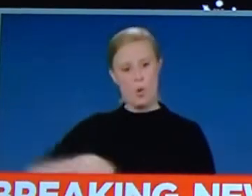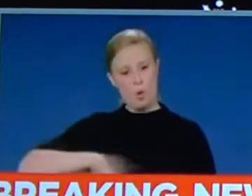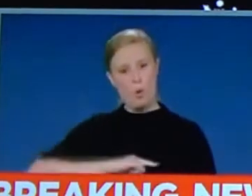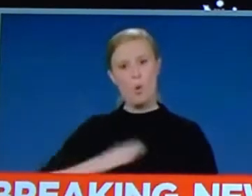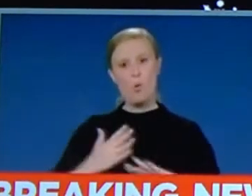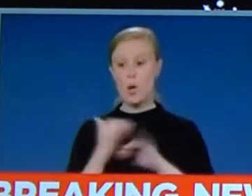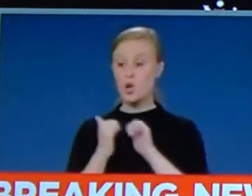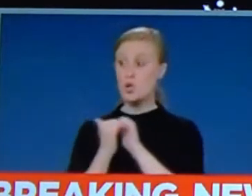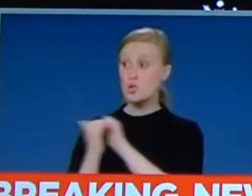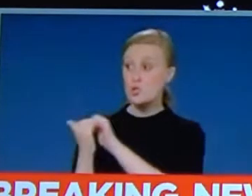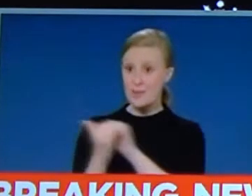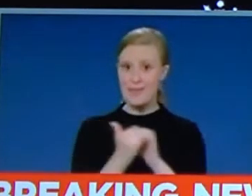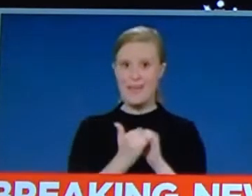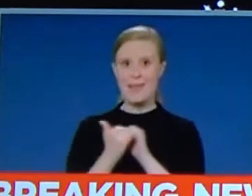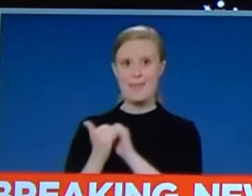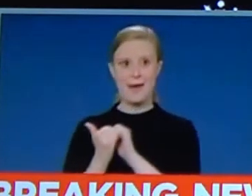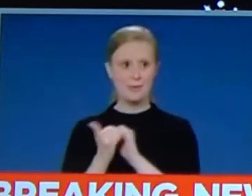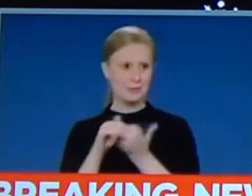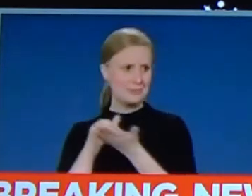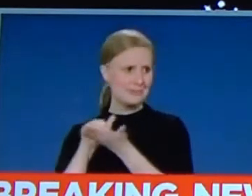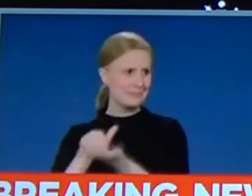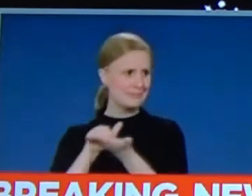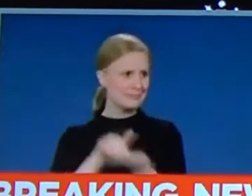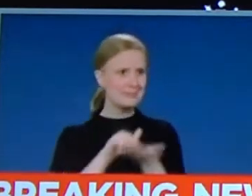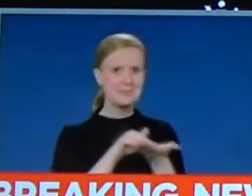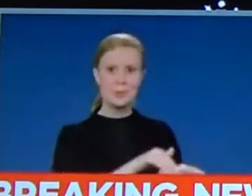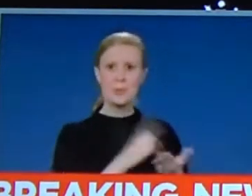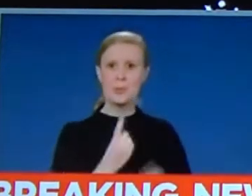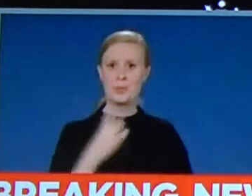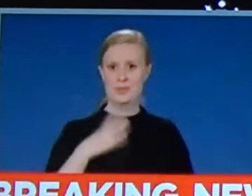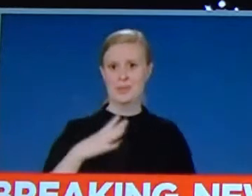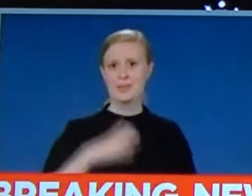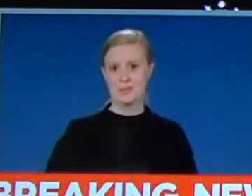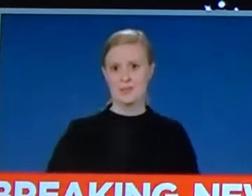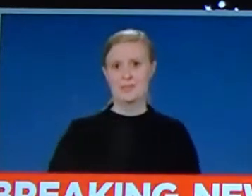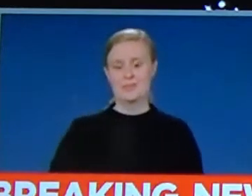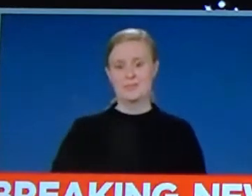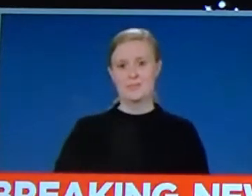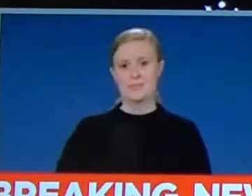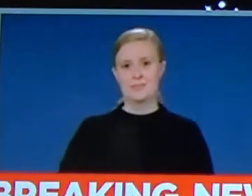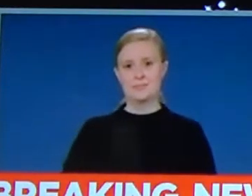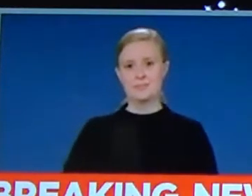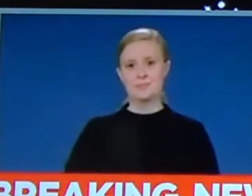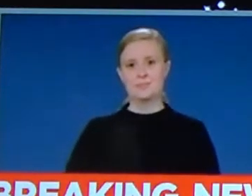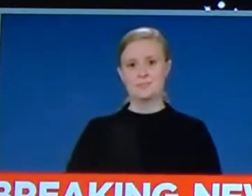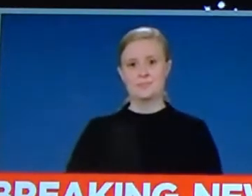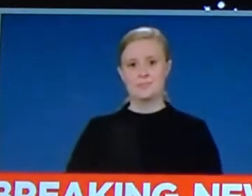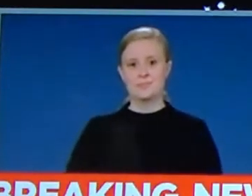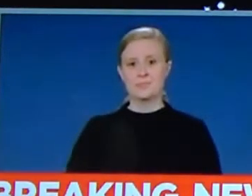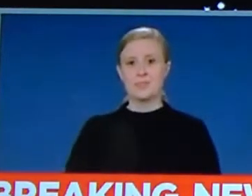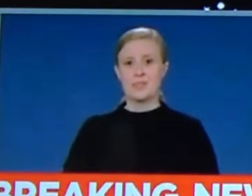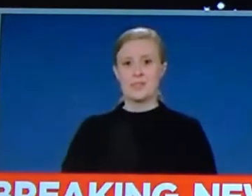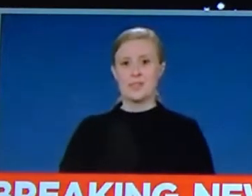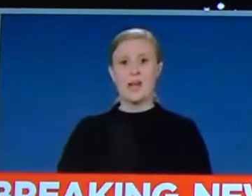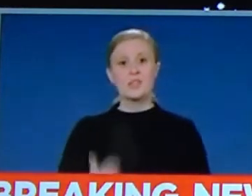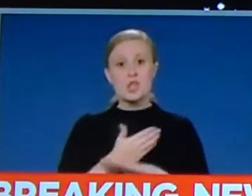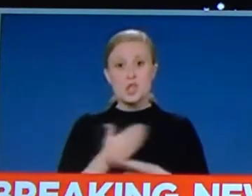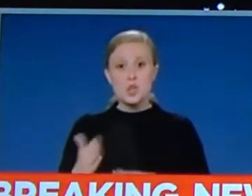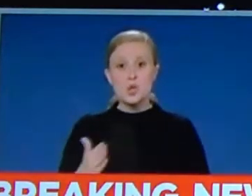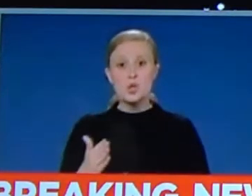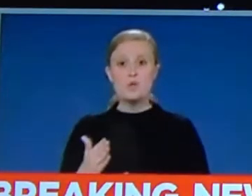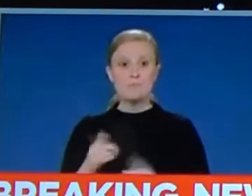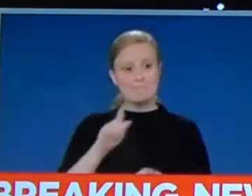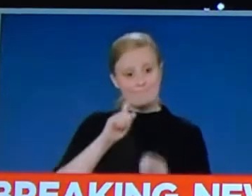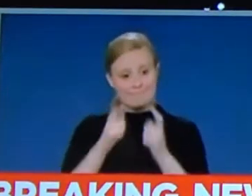those who are coming together in that spirit, and that will be very important as we move to put in place the arrangements we are for this